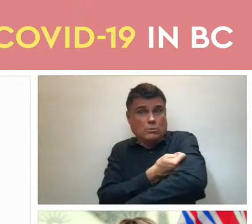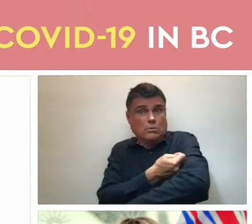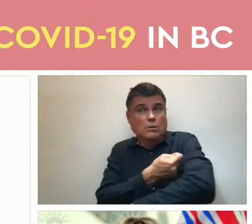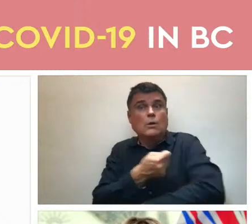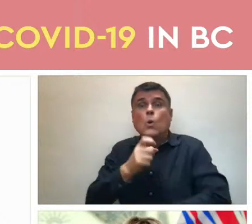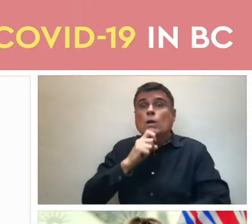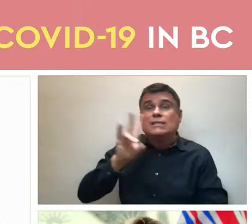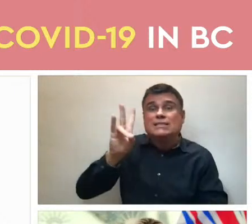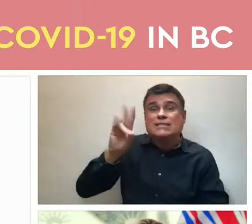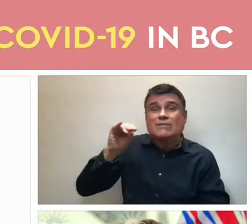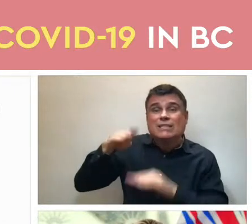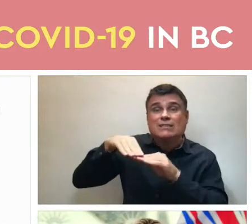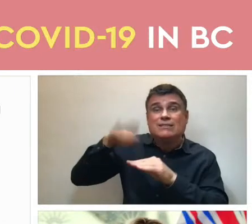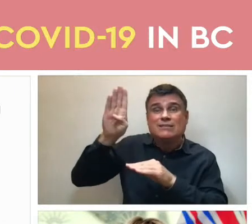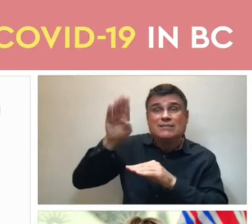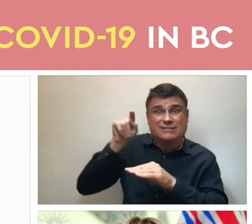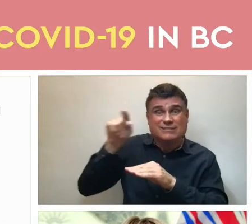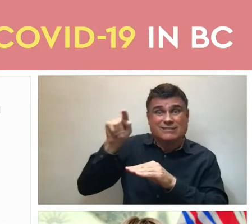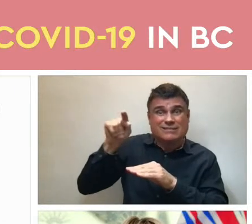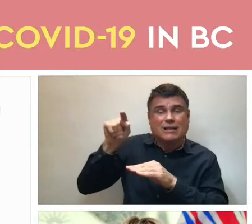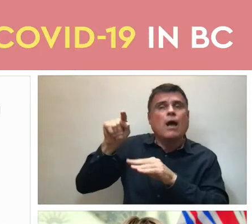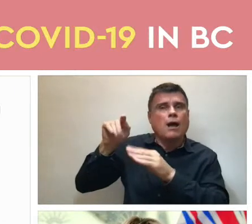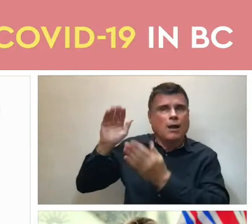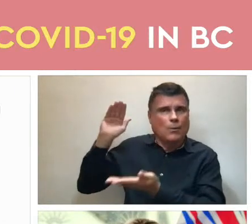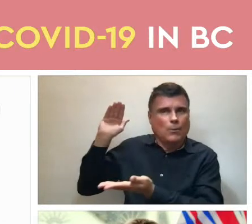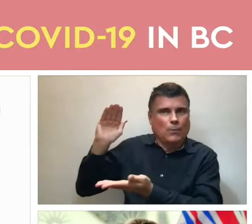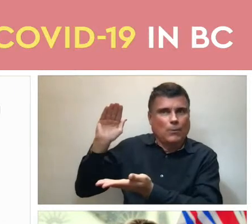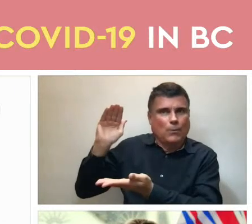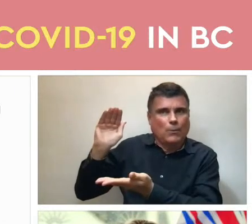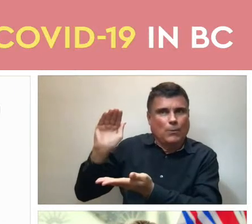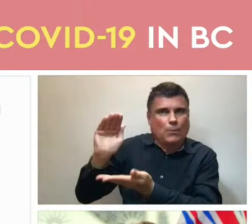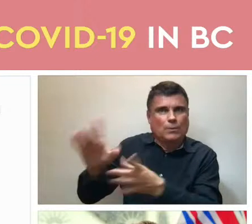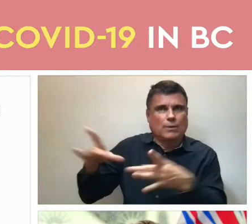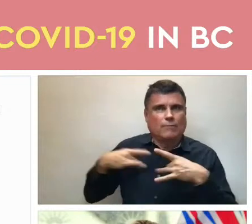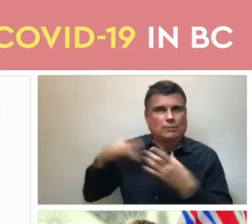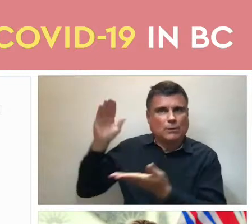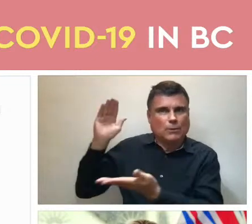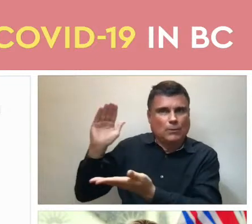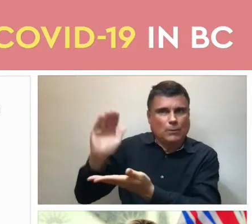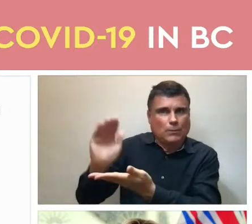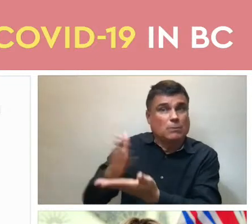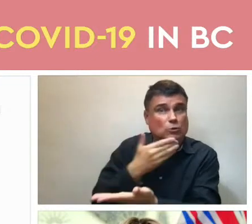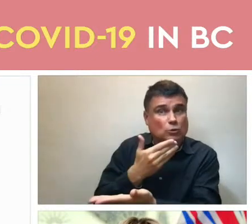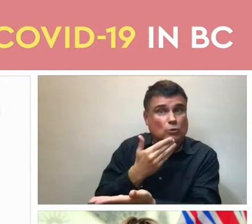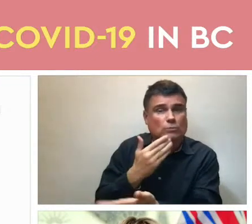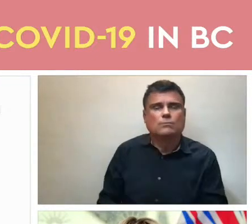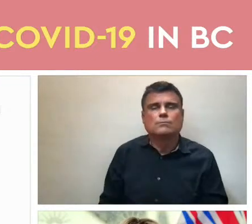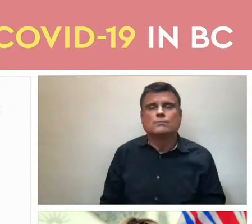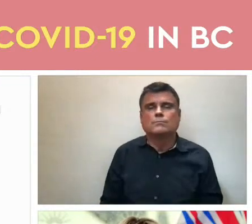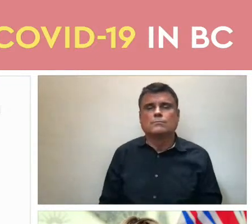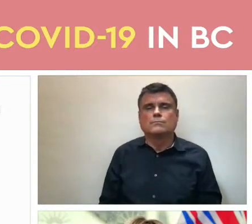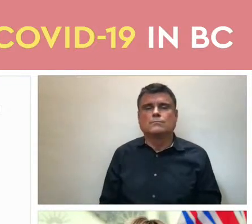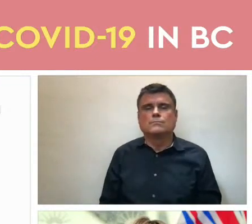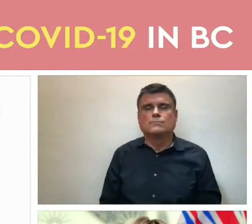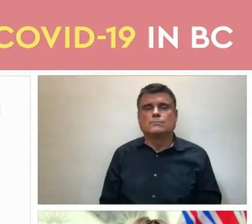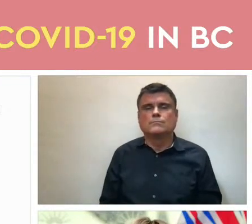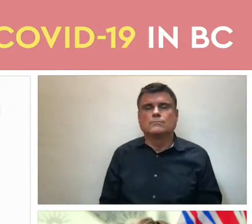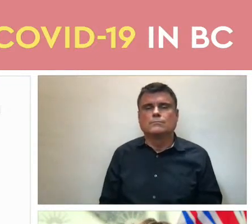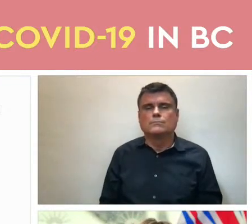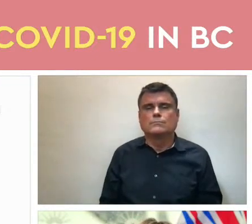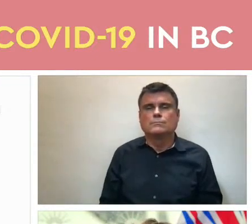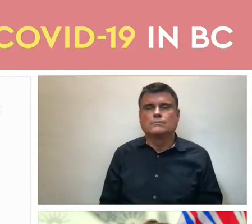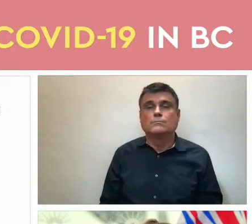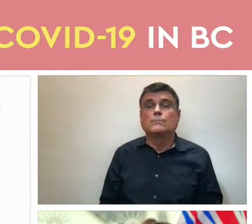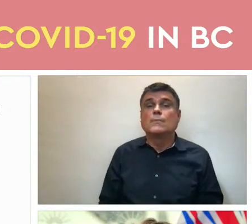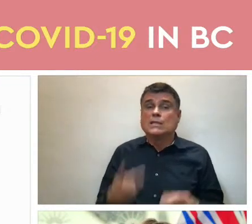are coming down nicely. If we break down this, of course, by vaccination status, we see again